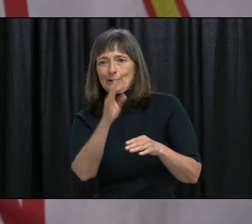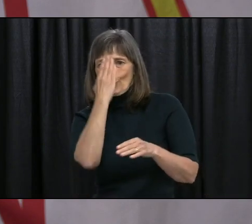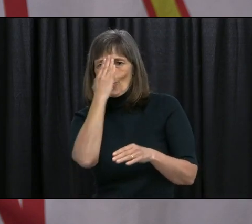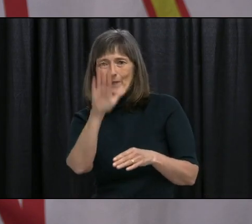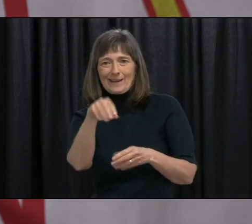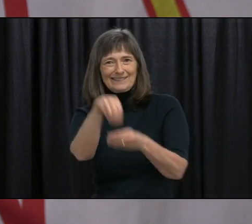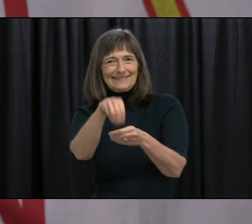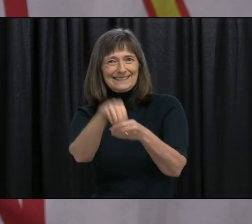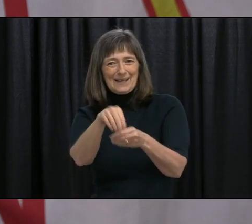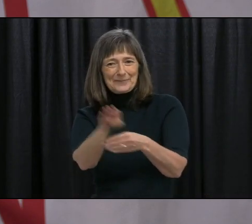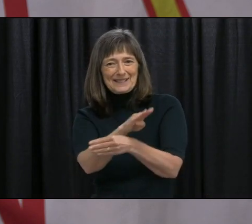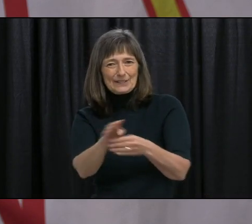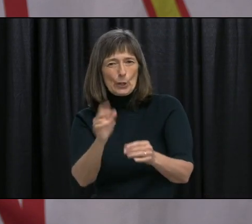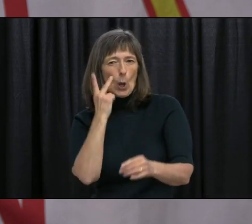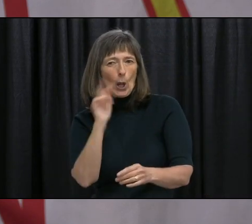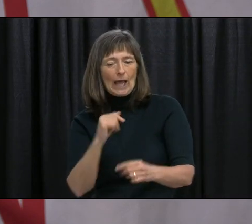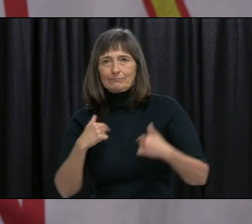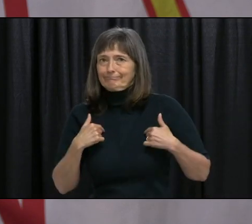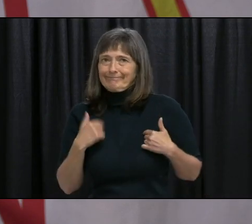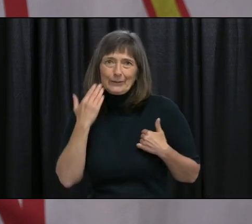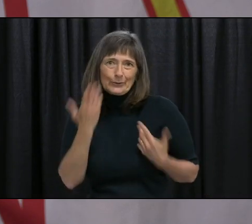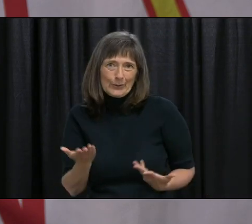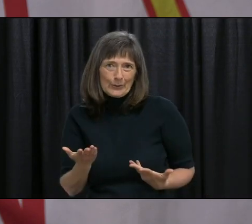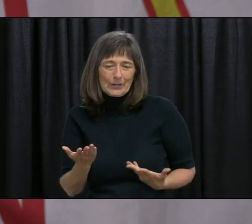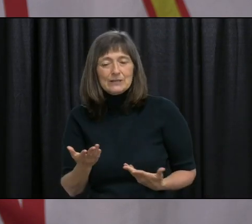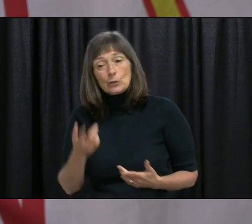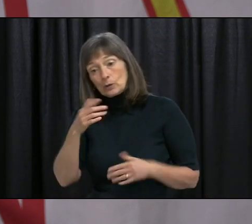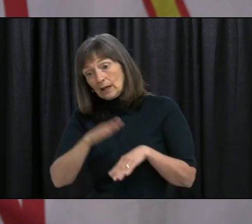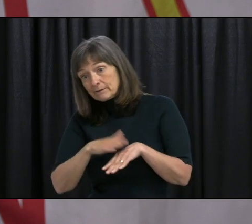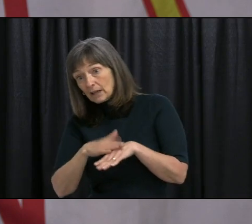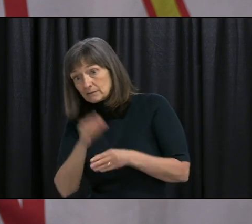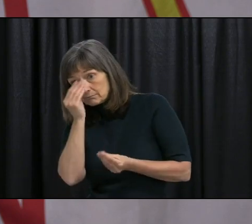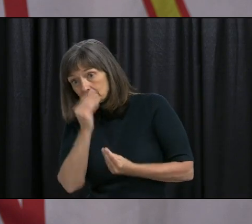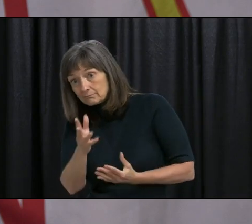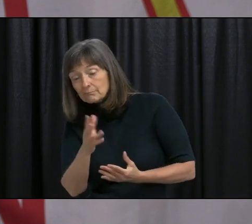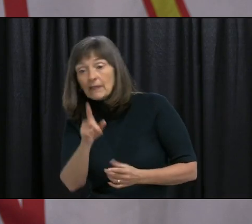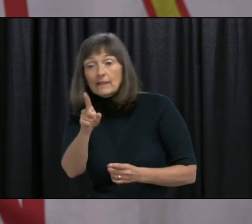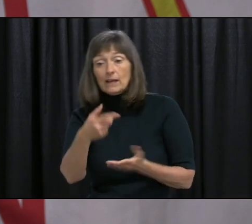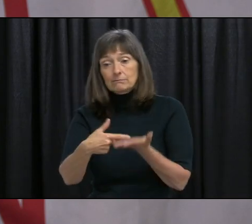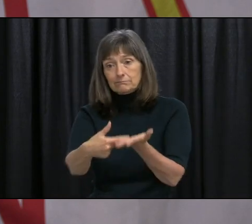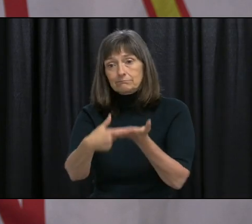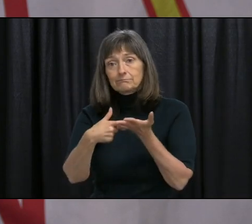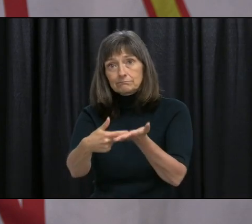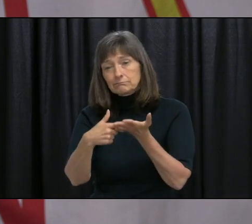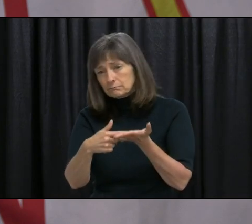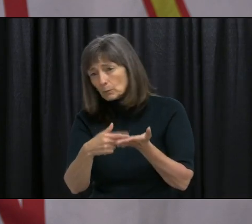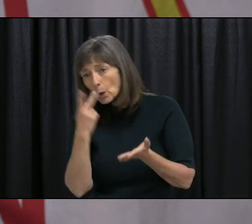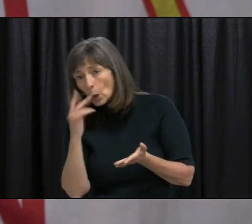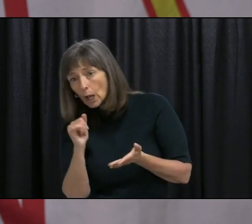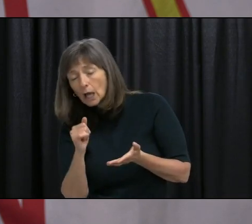and how they can make that happen. So we'll be looking for some feedback from them as well.